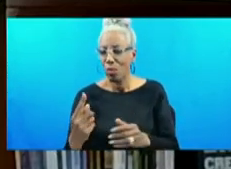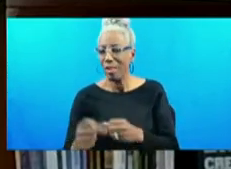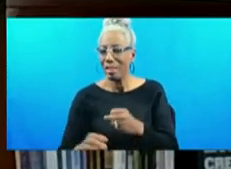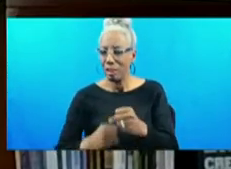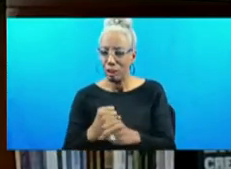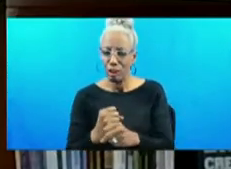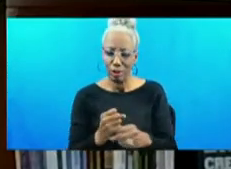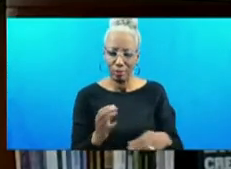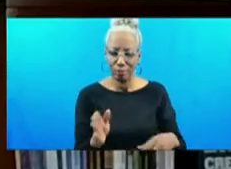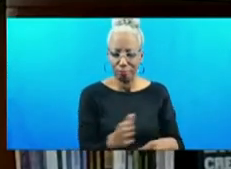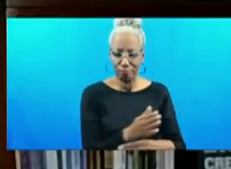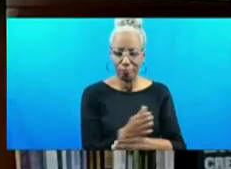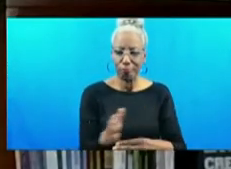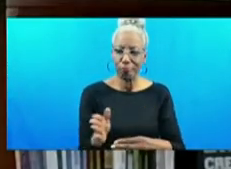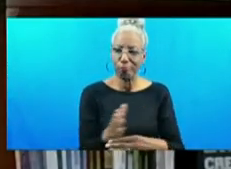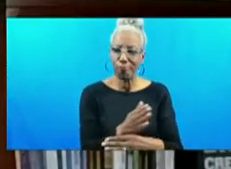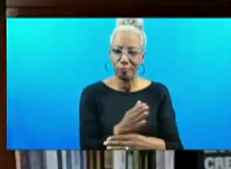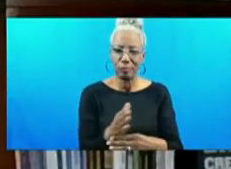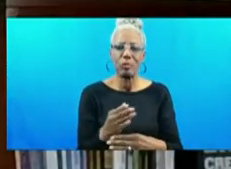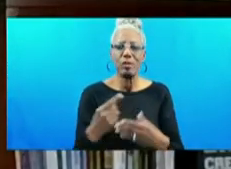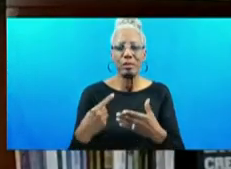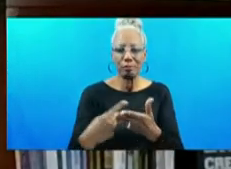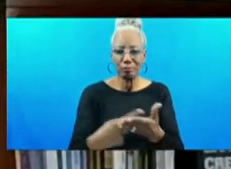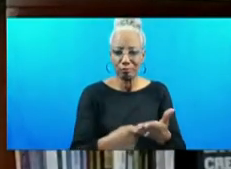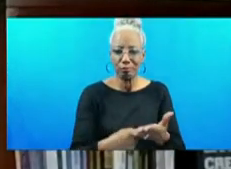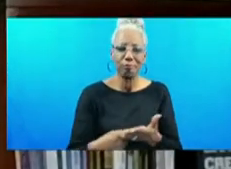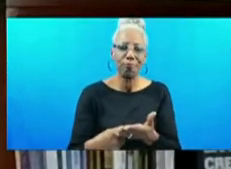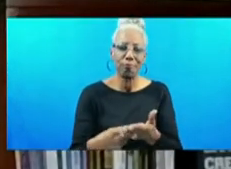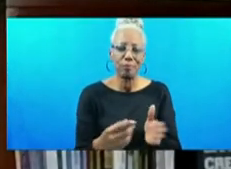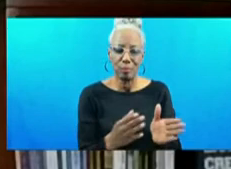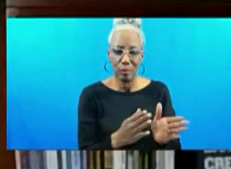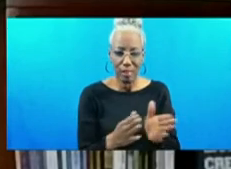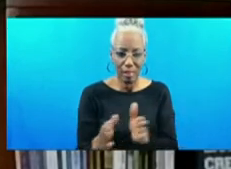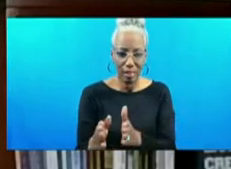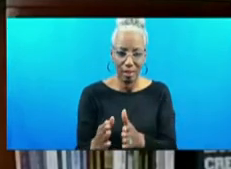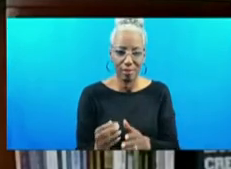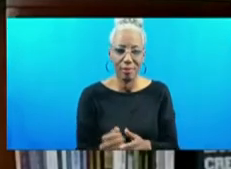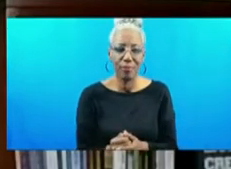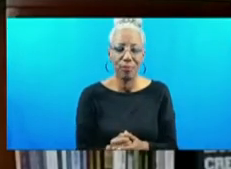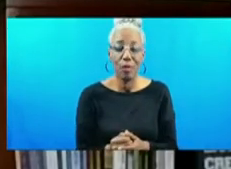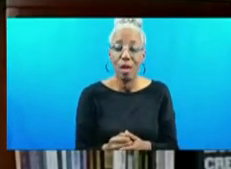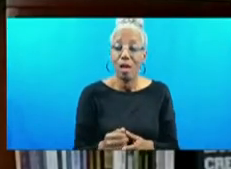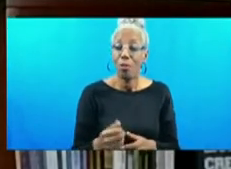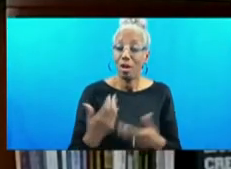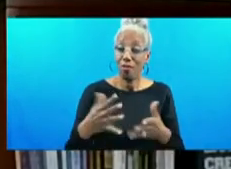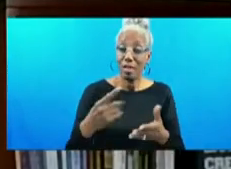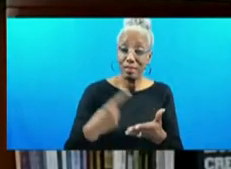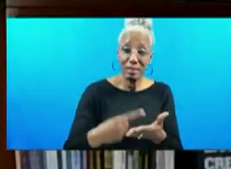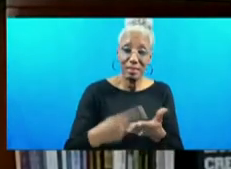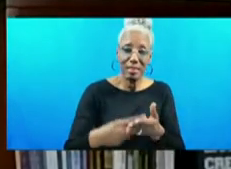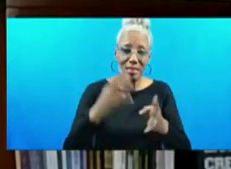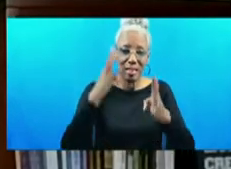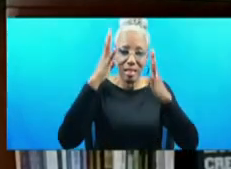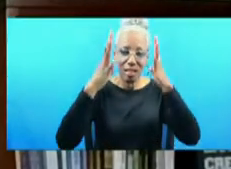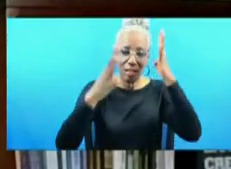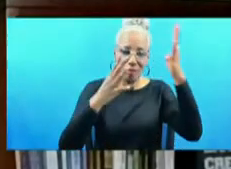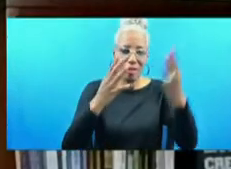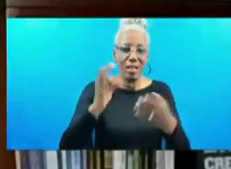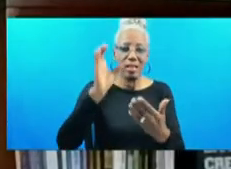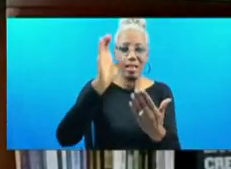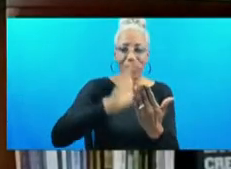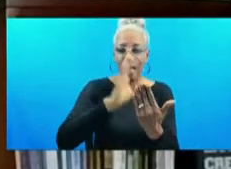calendar schools. One thing that we're doing right now is pulling that group back together and looking at all of the data, because we are looking to